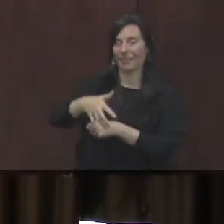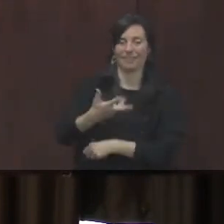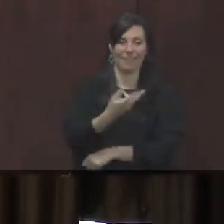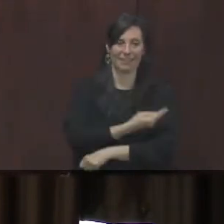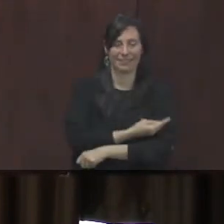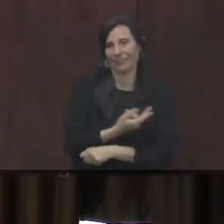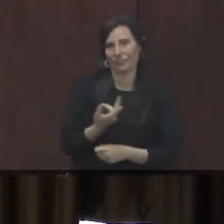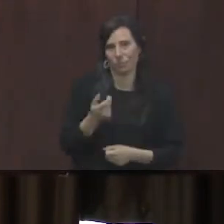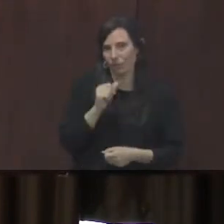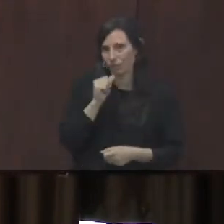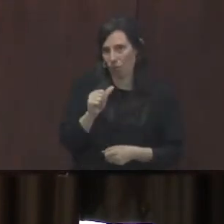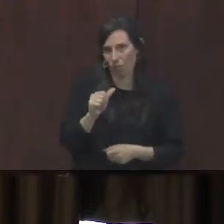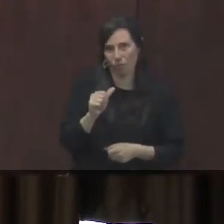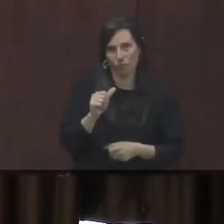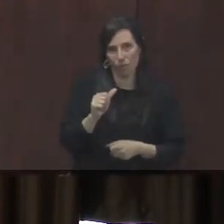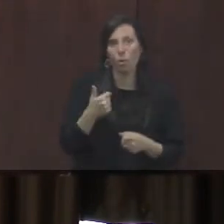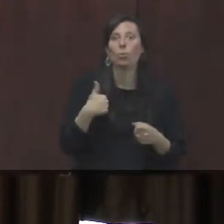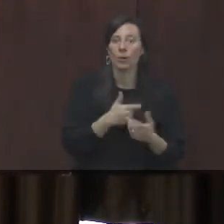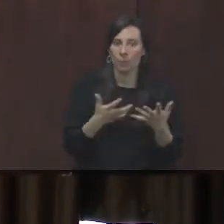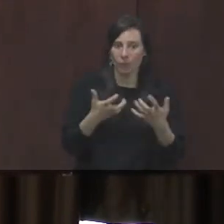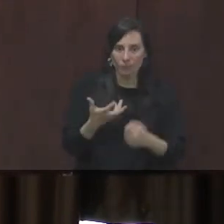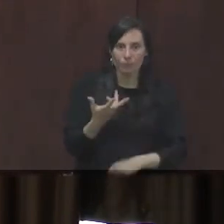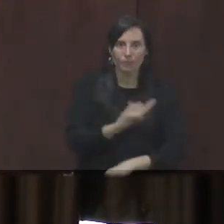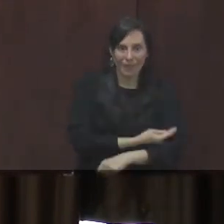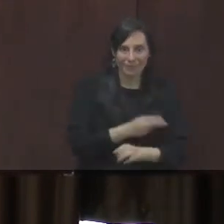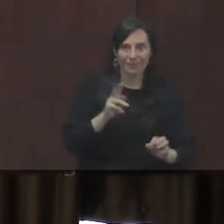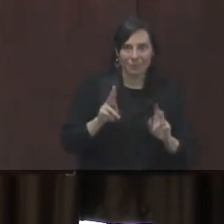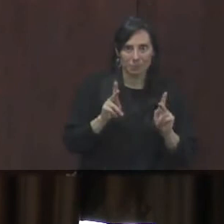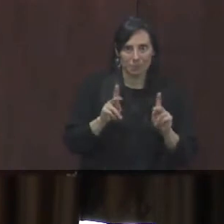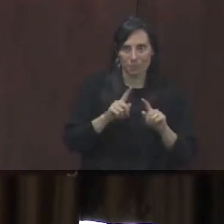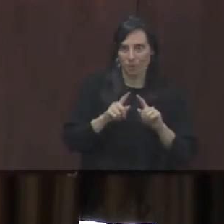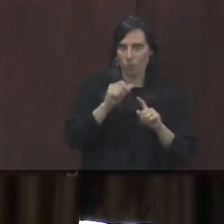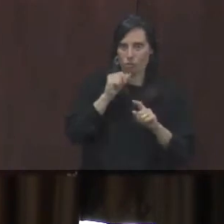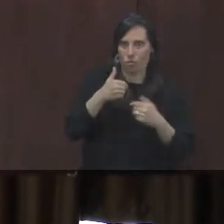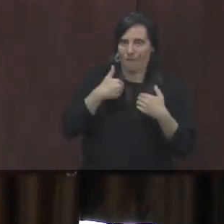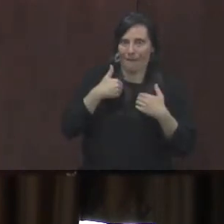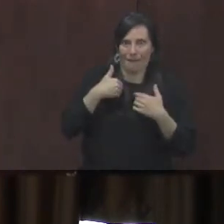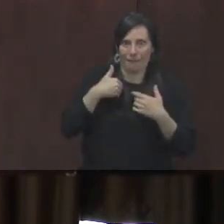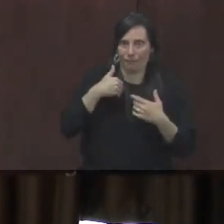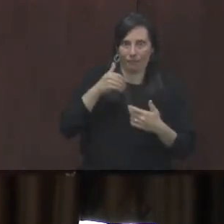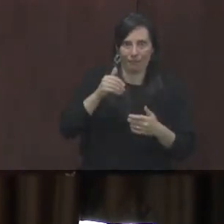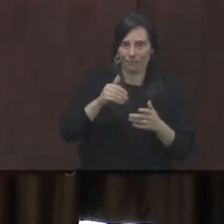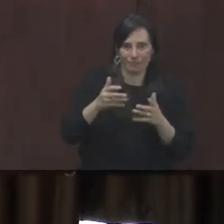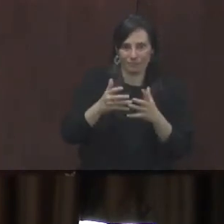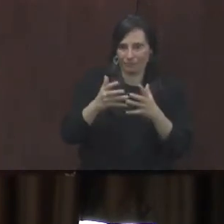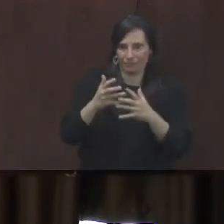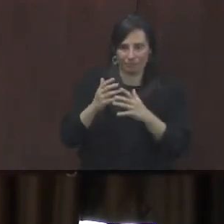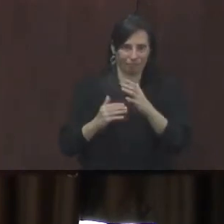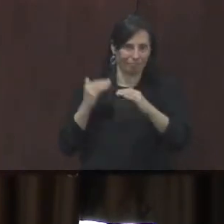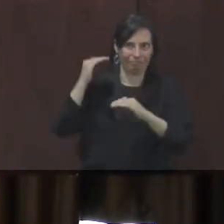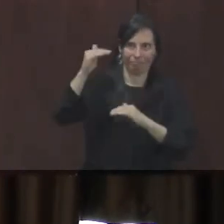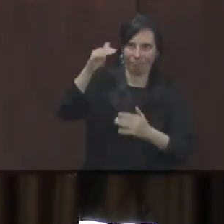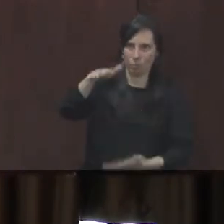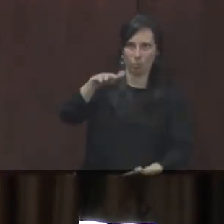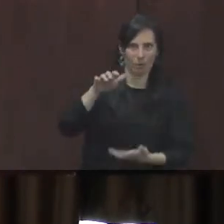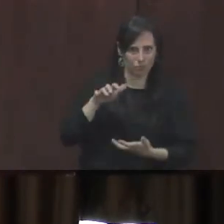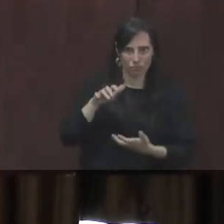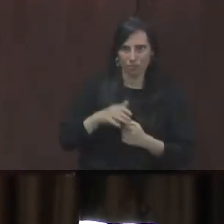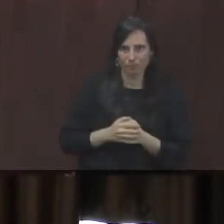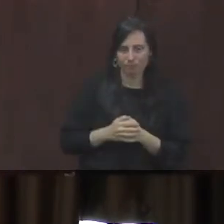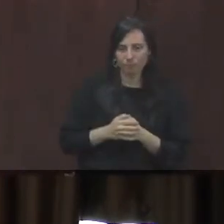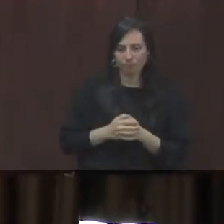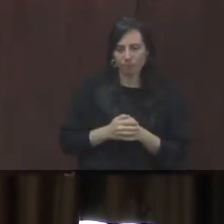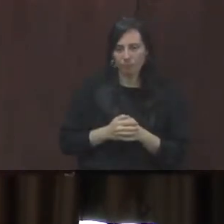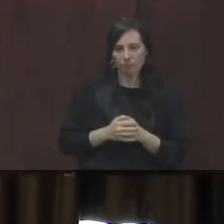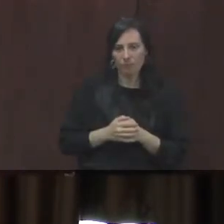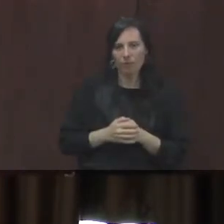we still are limited by the number that we receive. And so, we'll be reaching out not just through the other channels that we did, even through